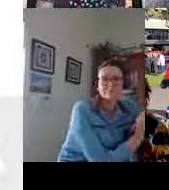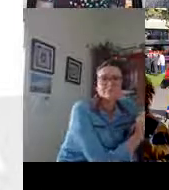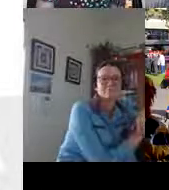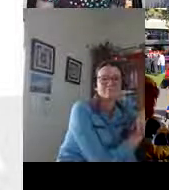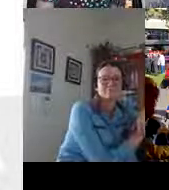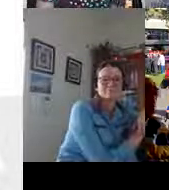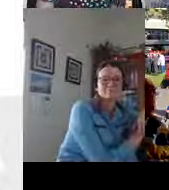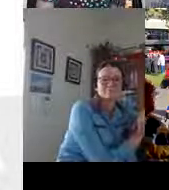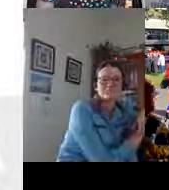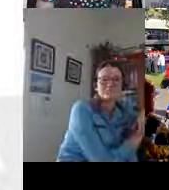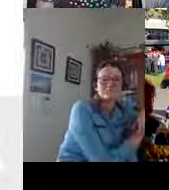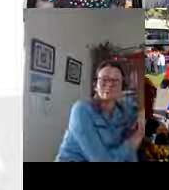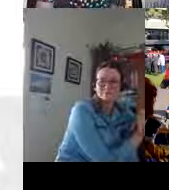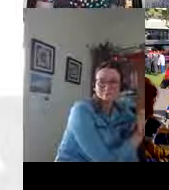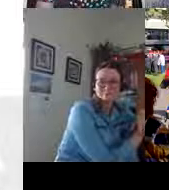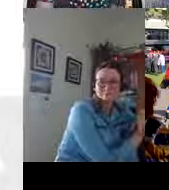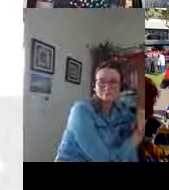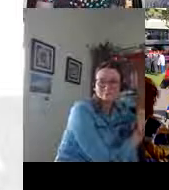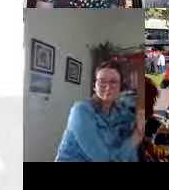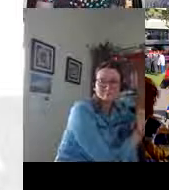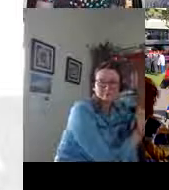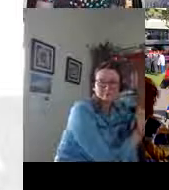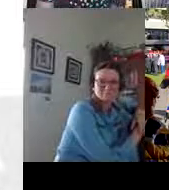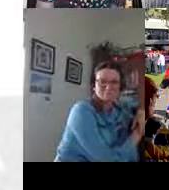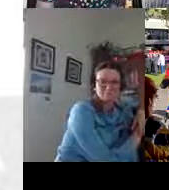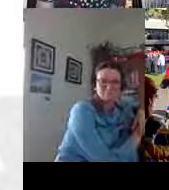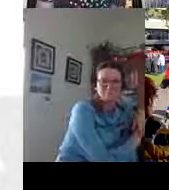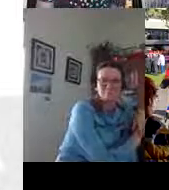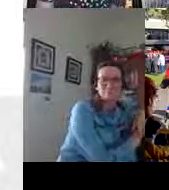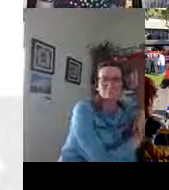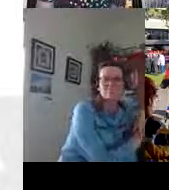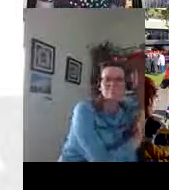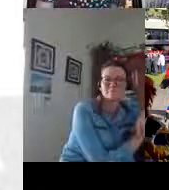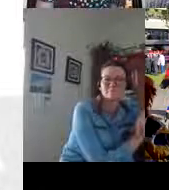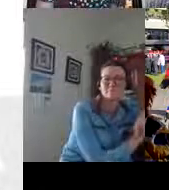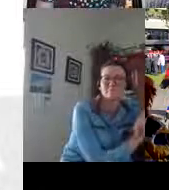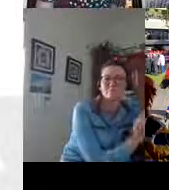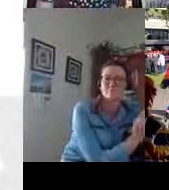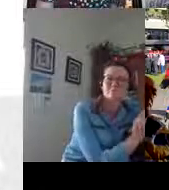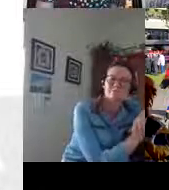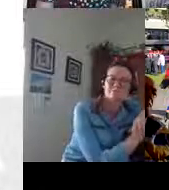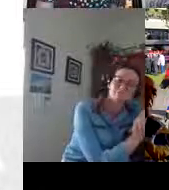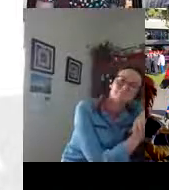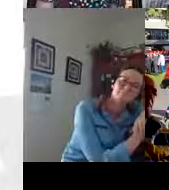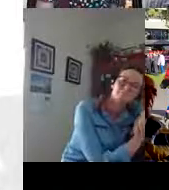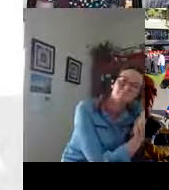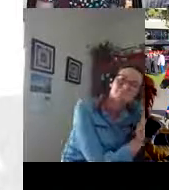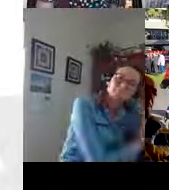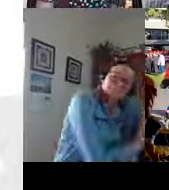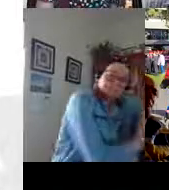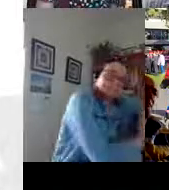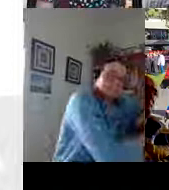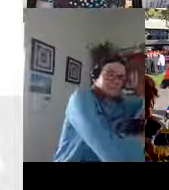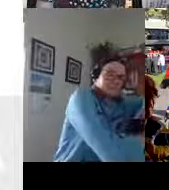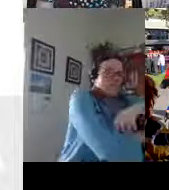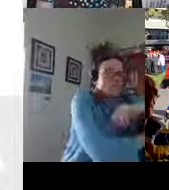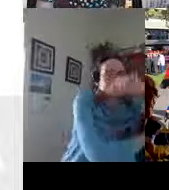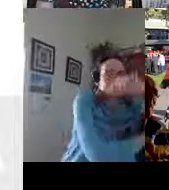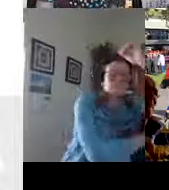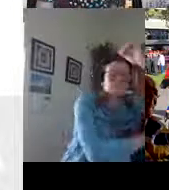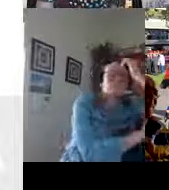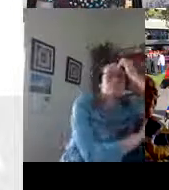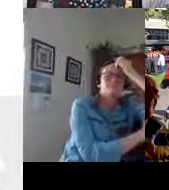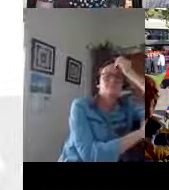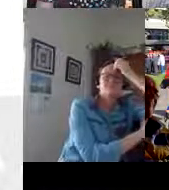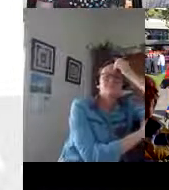no viable solution to allow you to effectively create a renewable